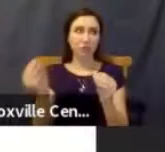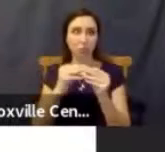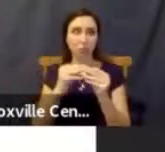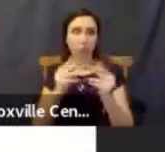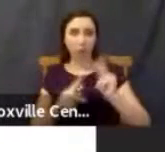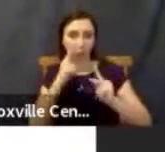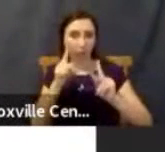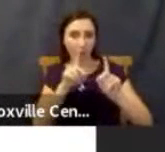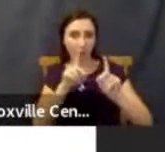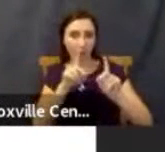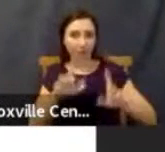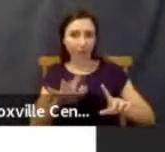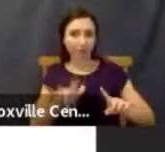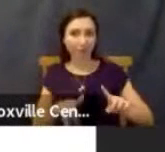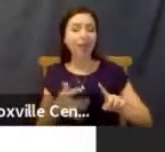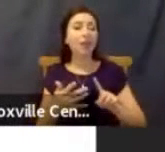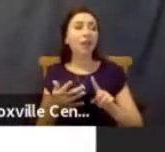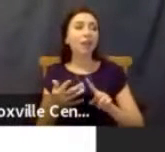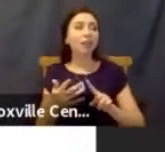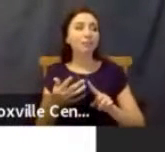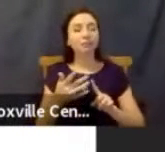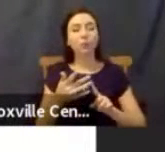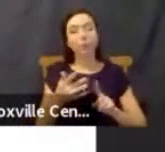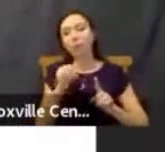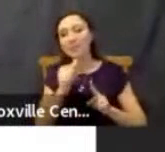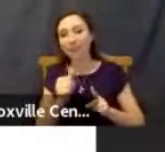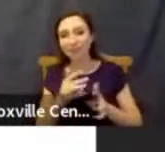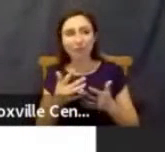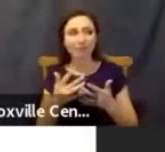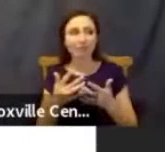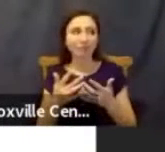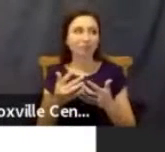testing. We're doing a very little drive-through testing.